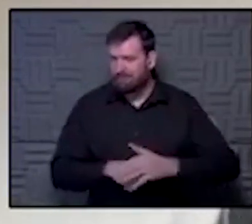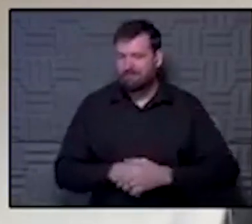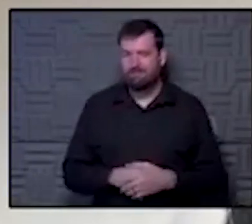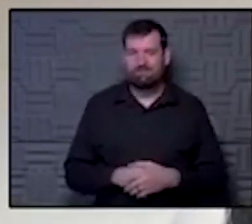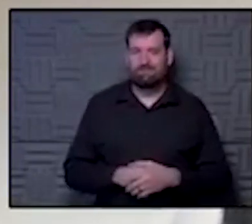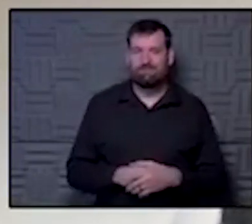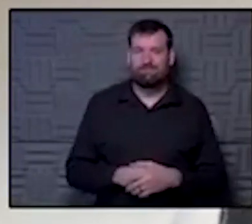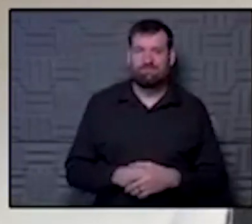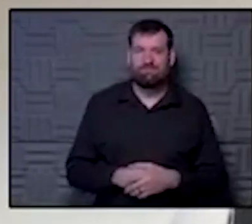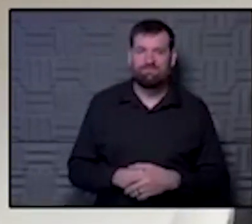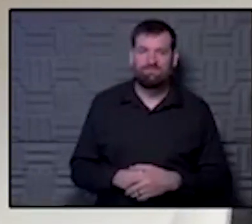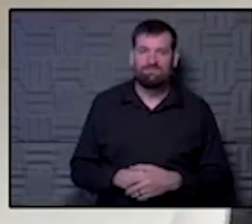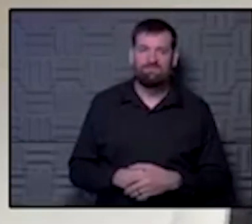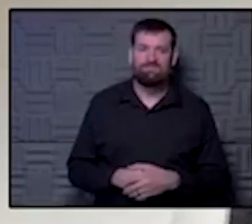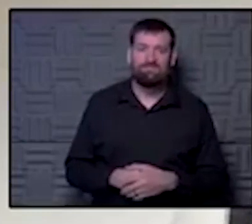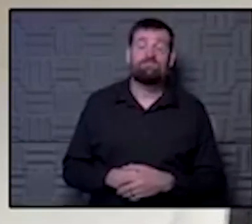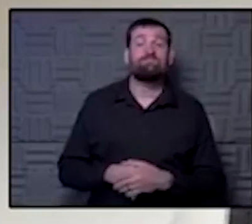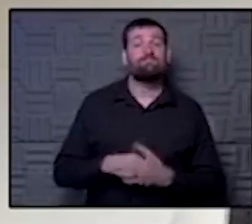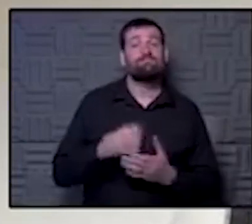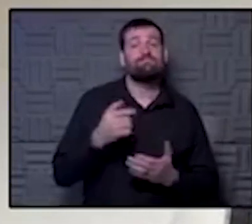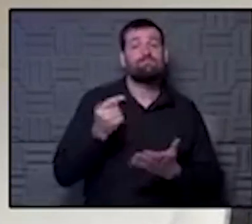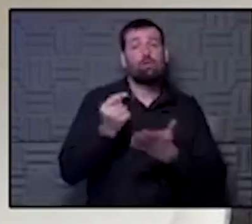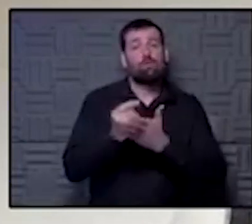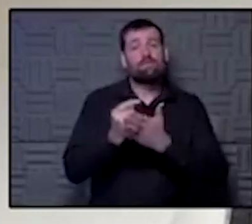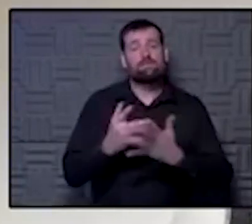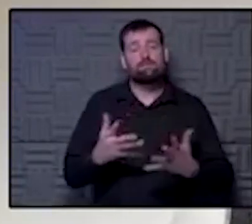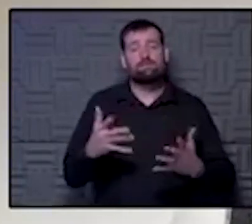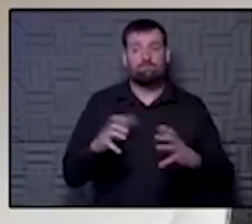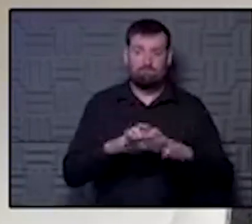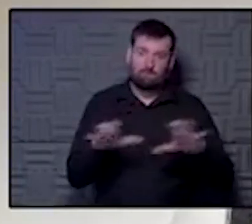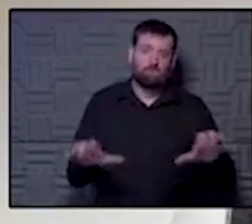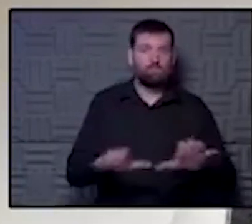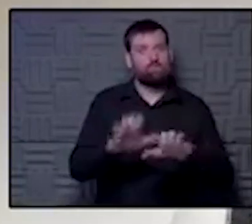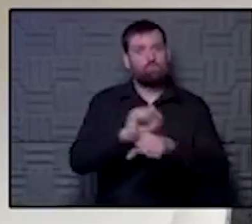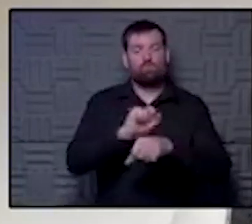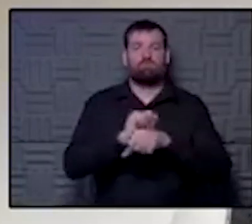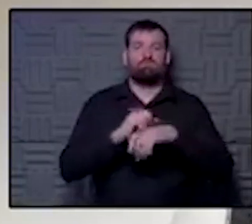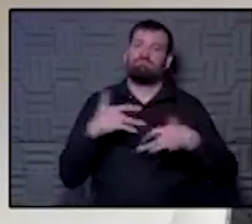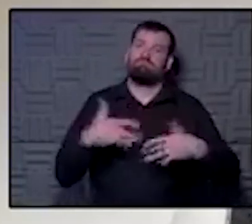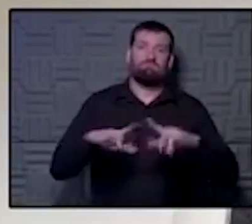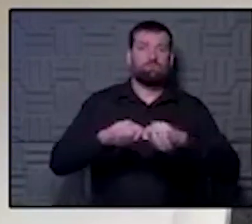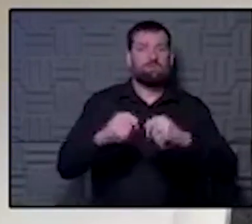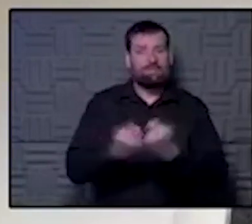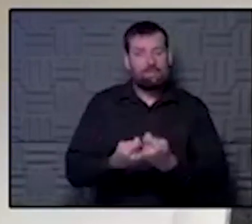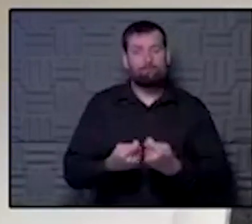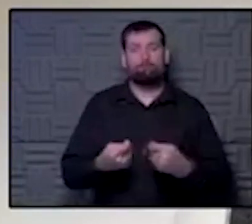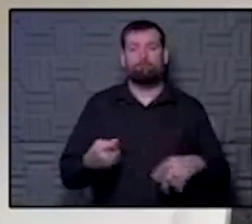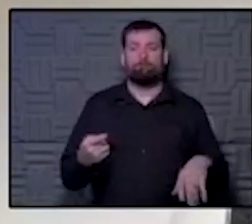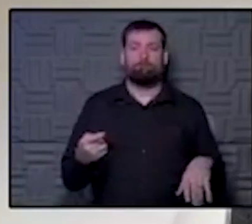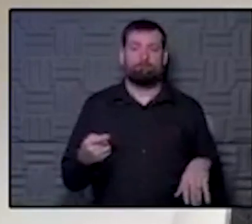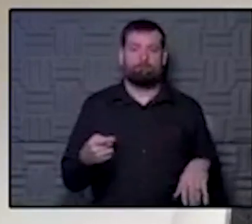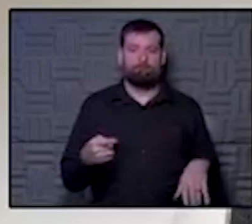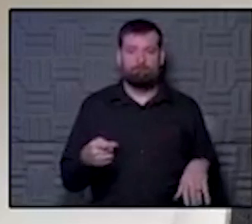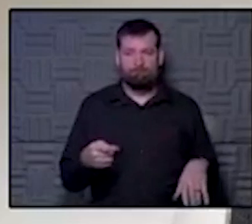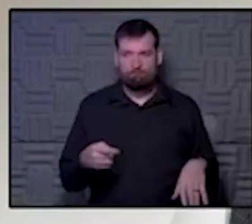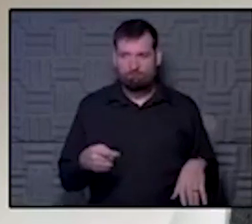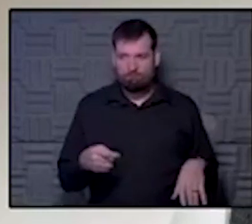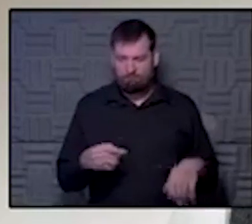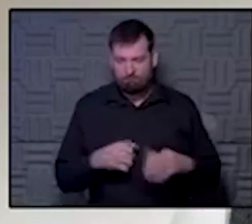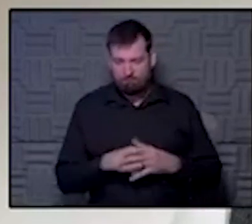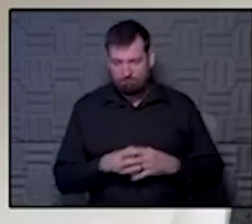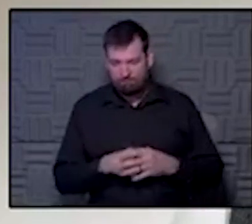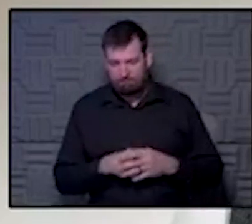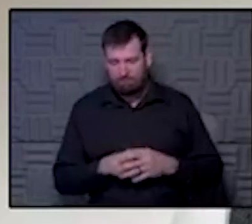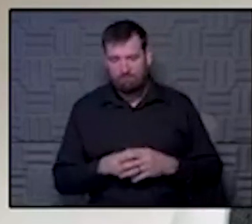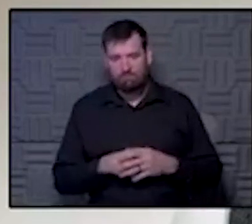Yeah. No, the therapists are out there doing their work. They work in teams, alongside nurses and docs, and